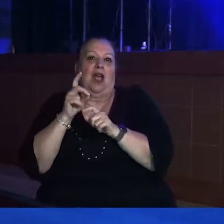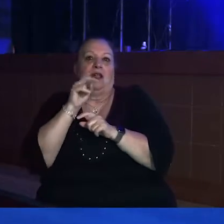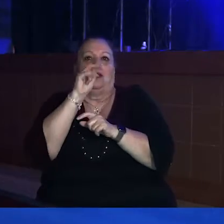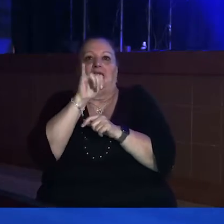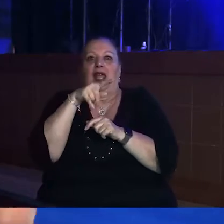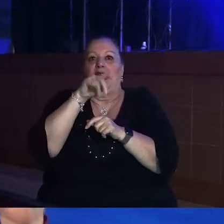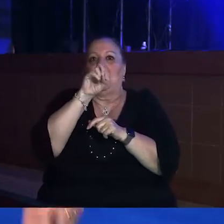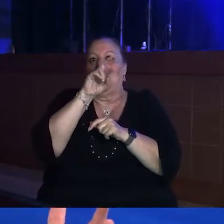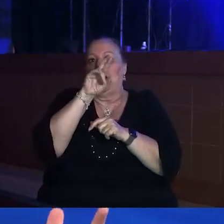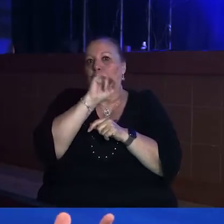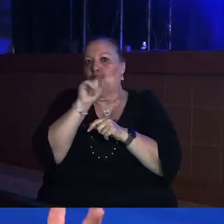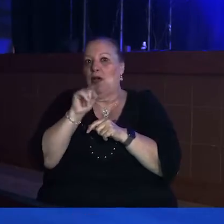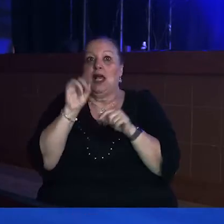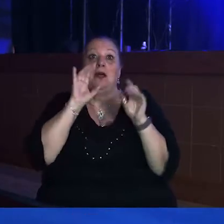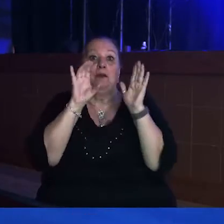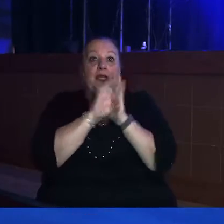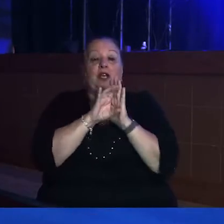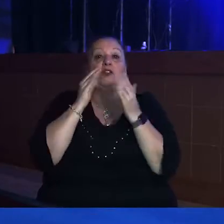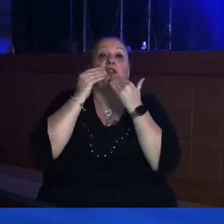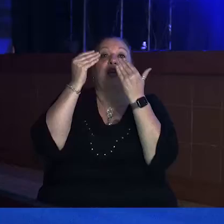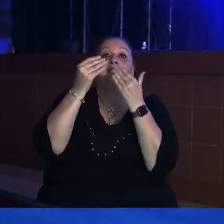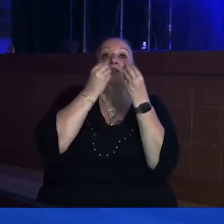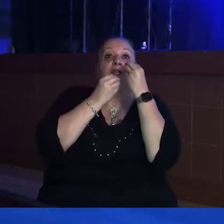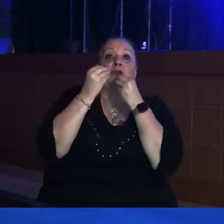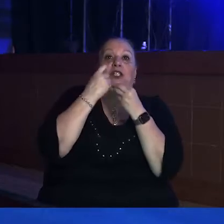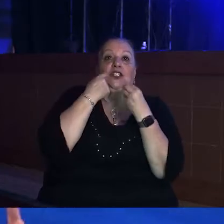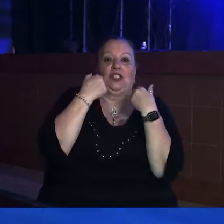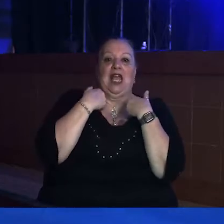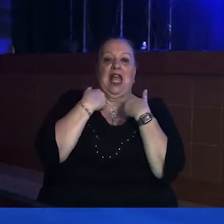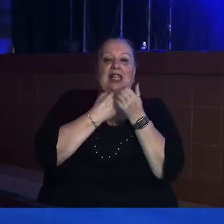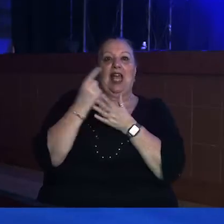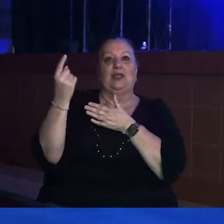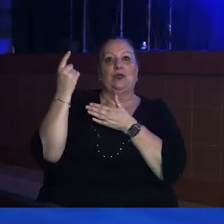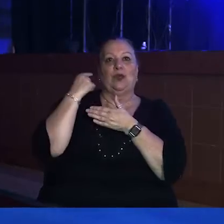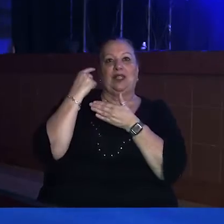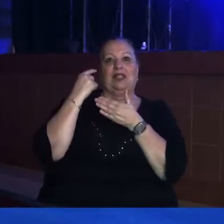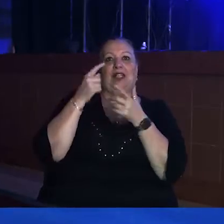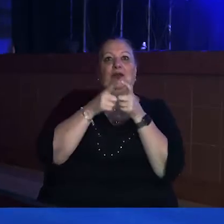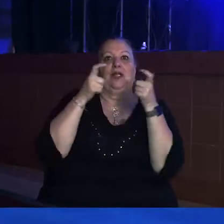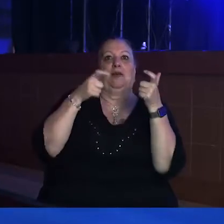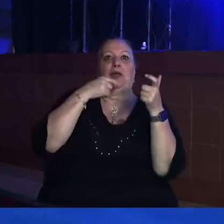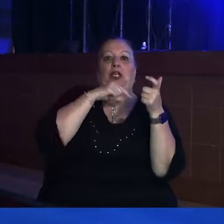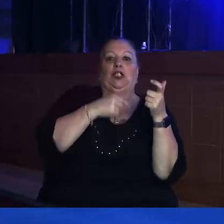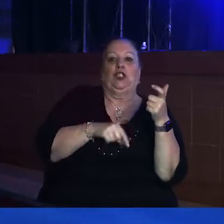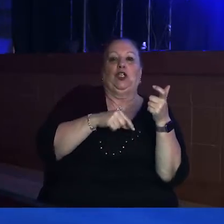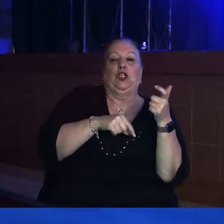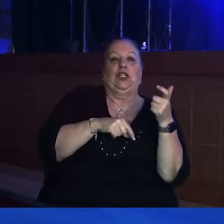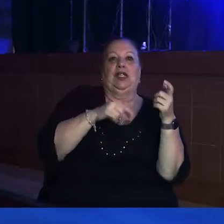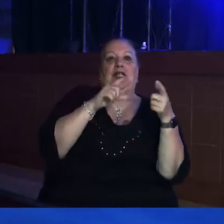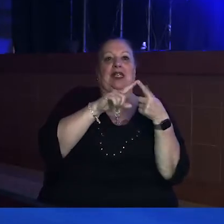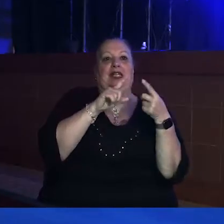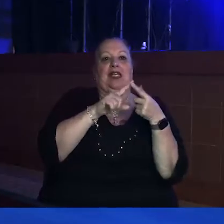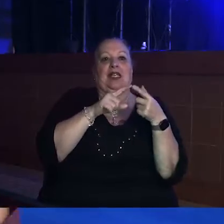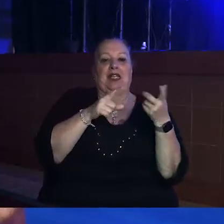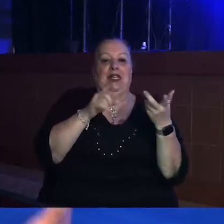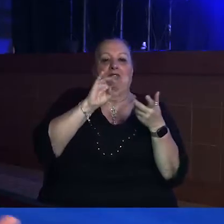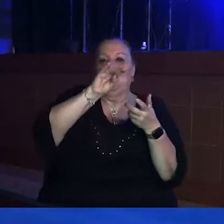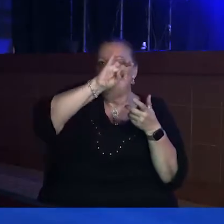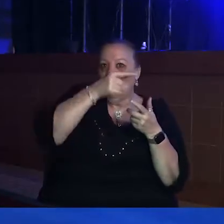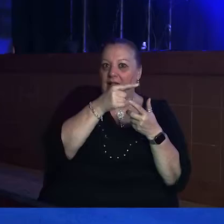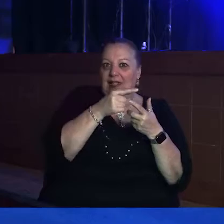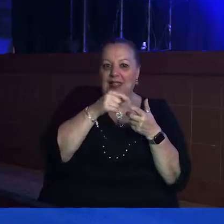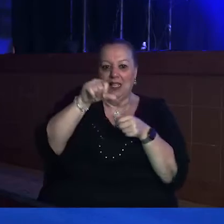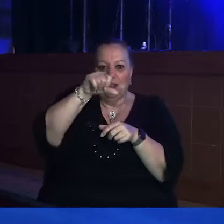some pictures of their Thanksgiving meal that they just had this past week. There was the big turkey that was carved and there was dressing and gravy. And I go, way to go. That